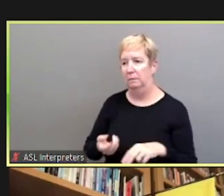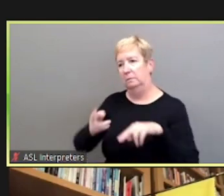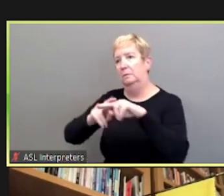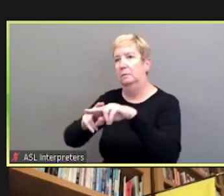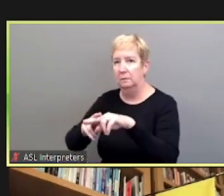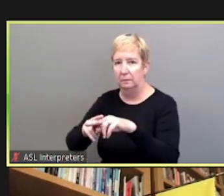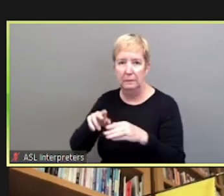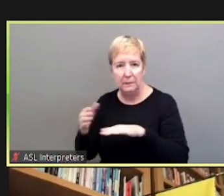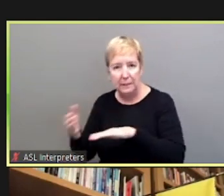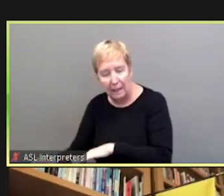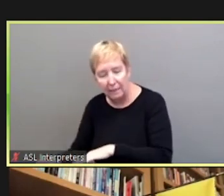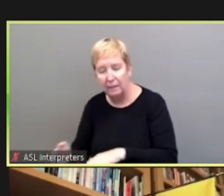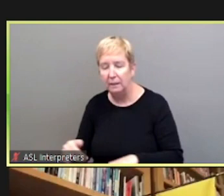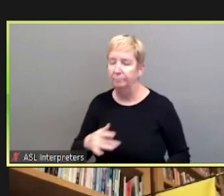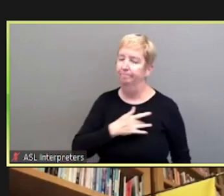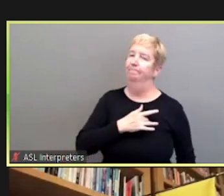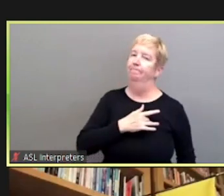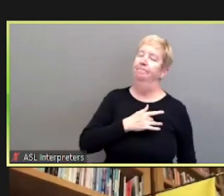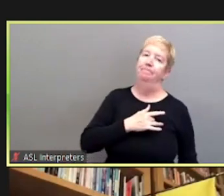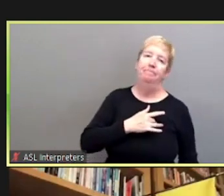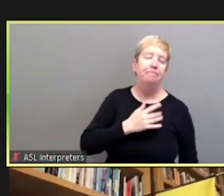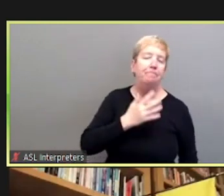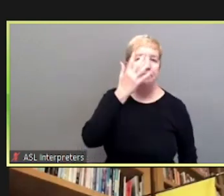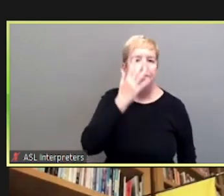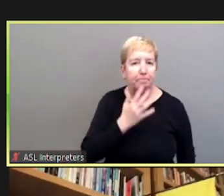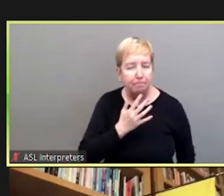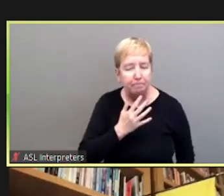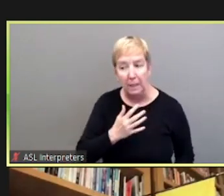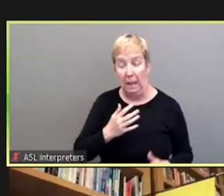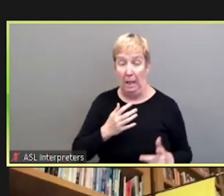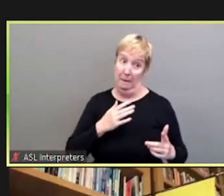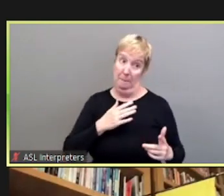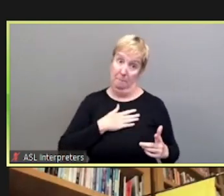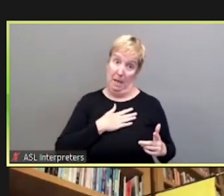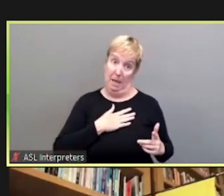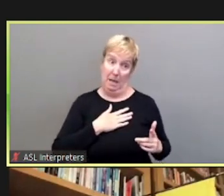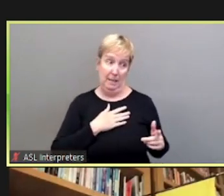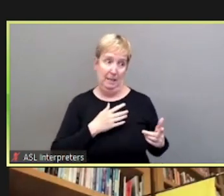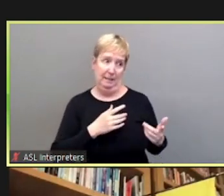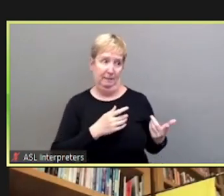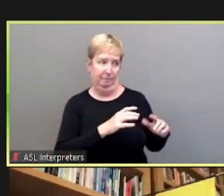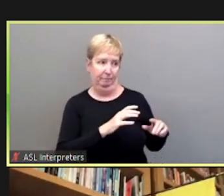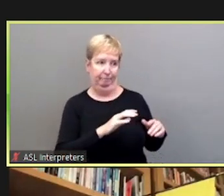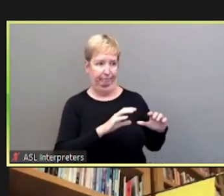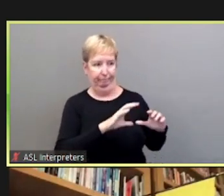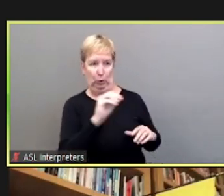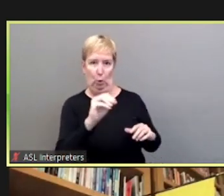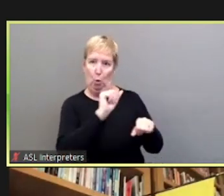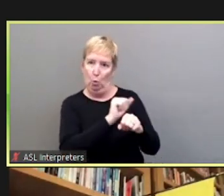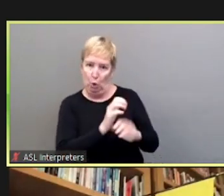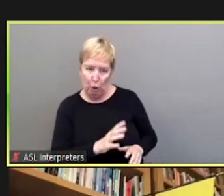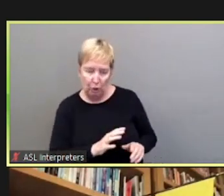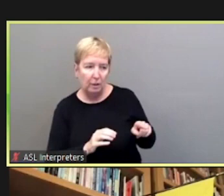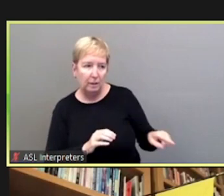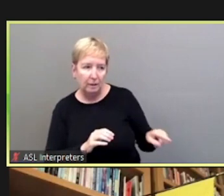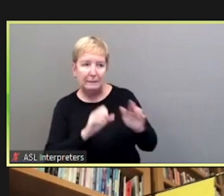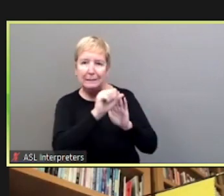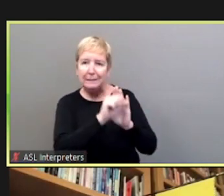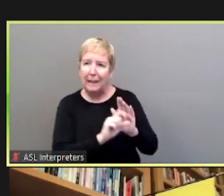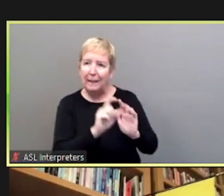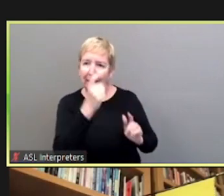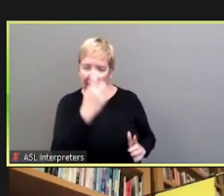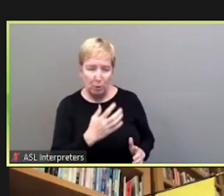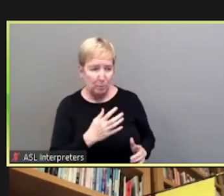all the families. You know, I was touched by one of my coworkers in state government who died